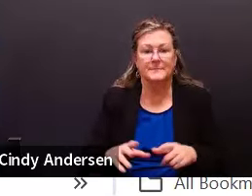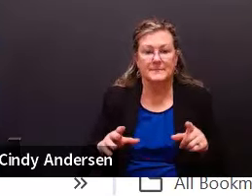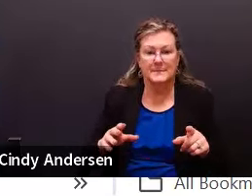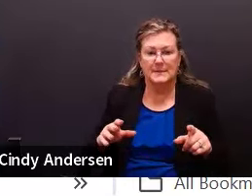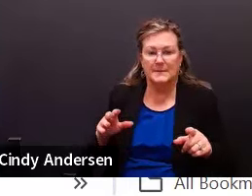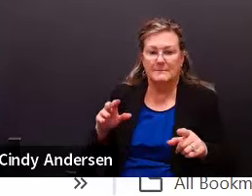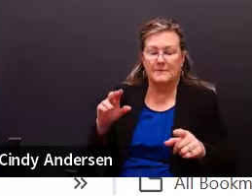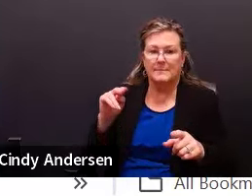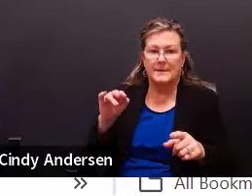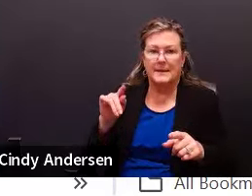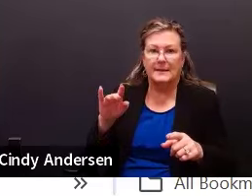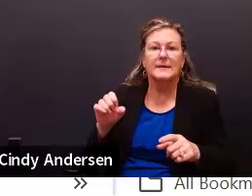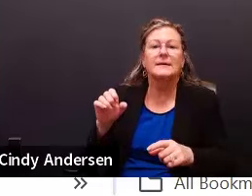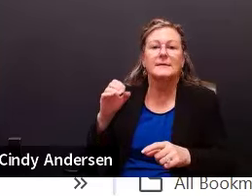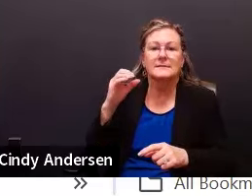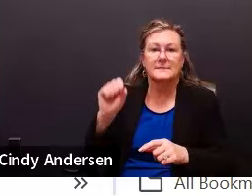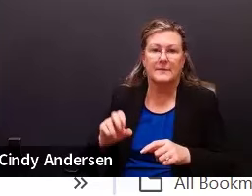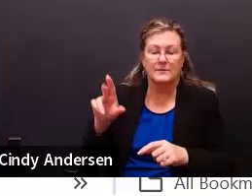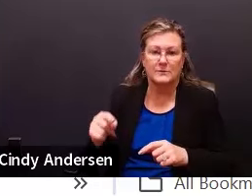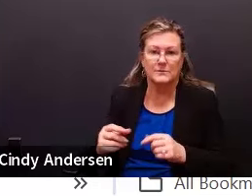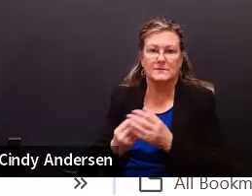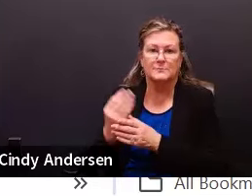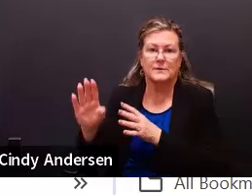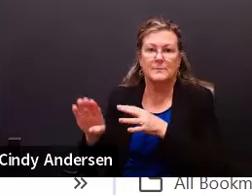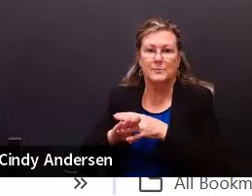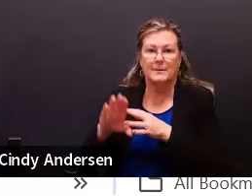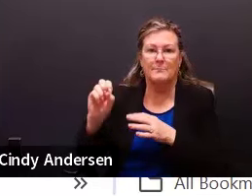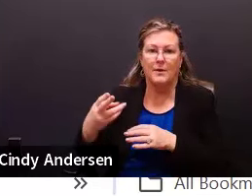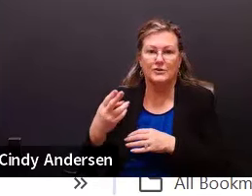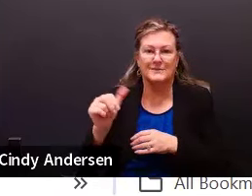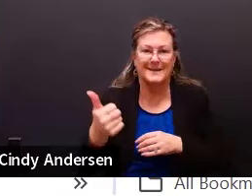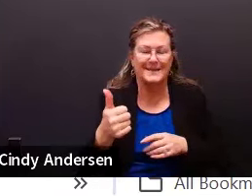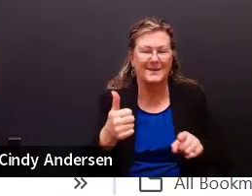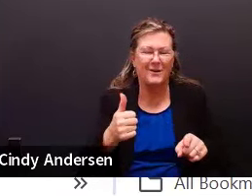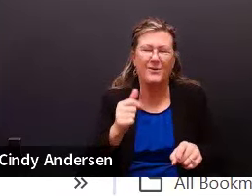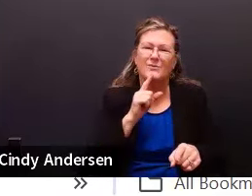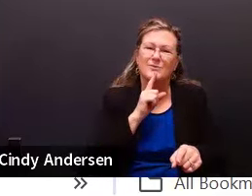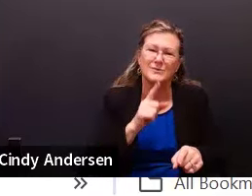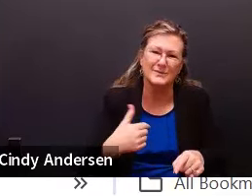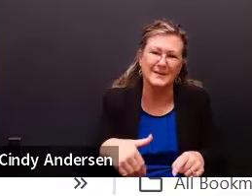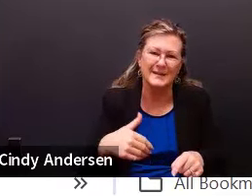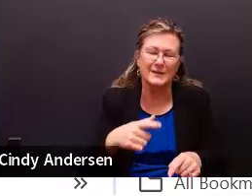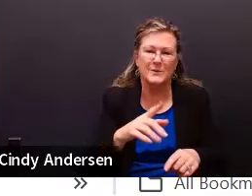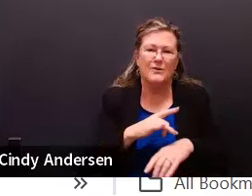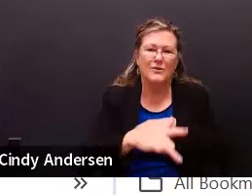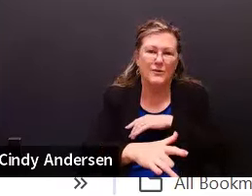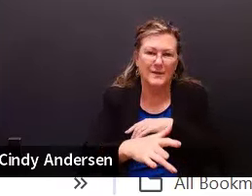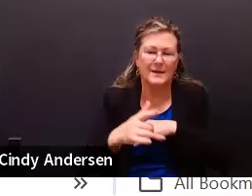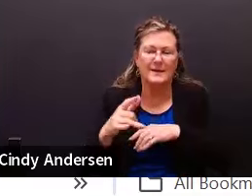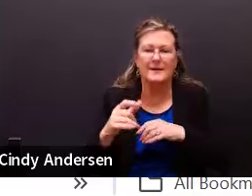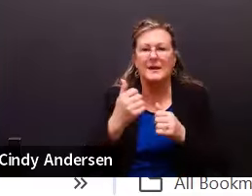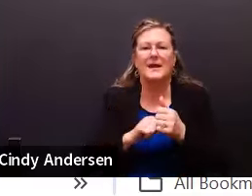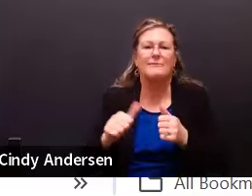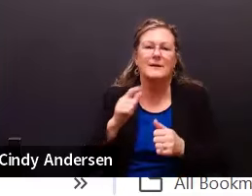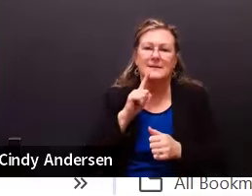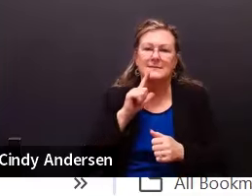up, Southern Utah is on spring break March 10th. Oh, shoot. I know you guys were super early. I think everyone else's is